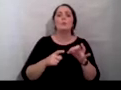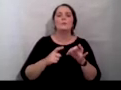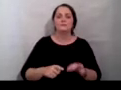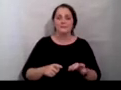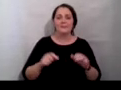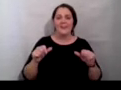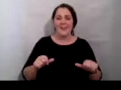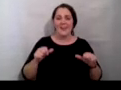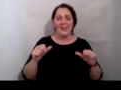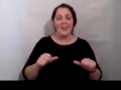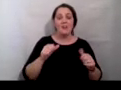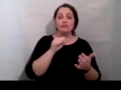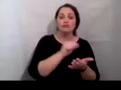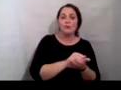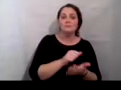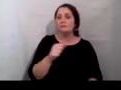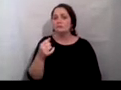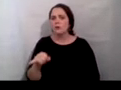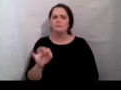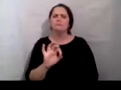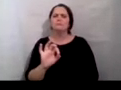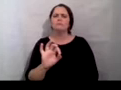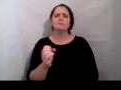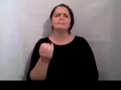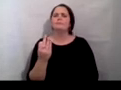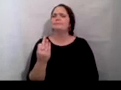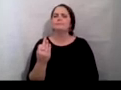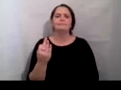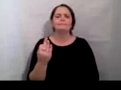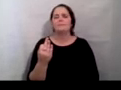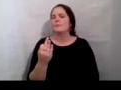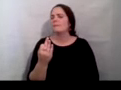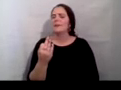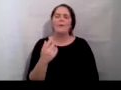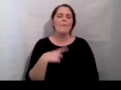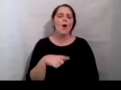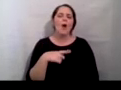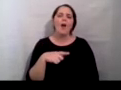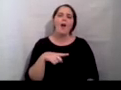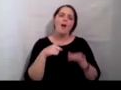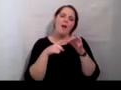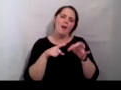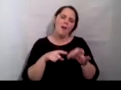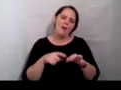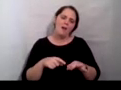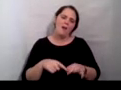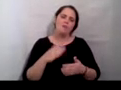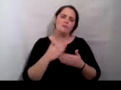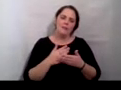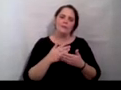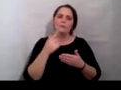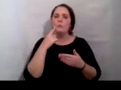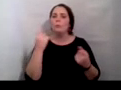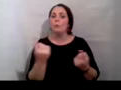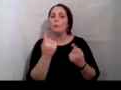short polls, and there's no right or wrong answer. In a way, all it's doing is designed is to just see who's